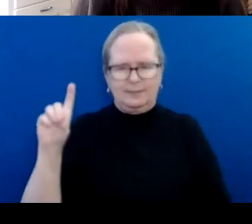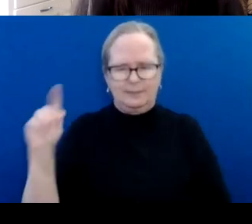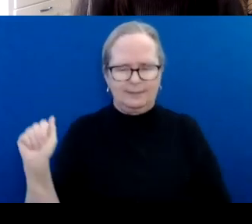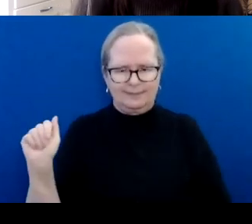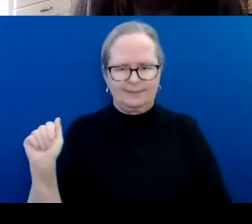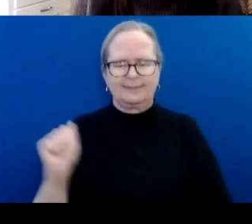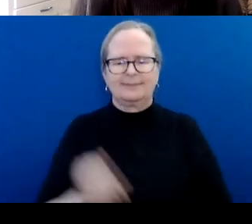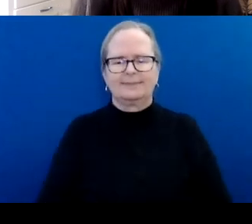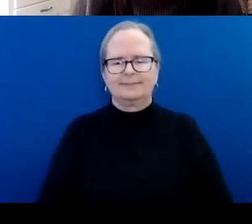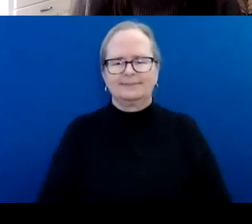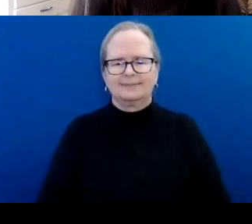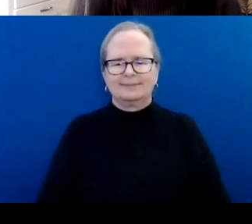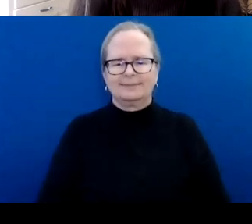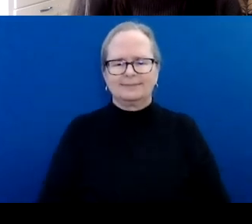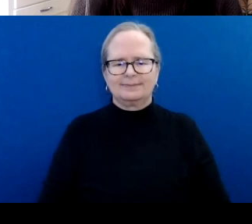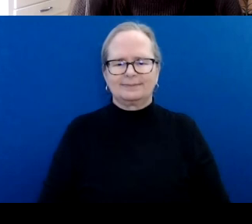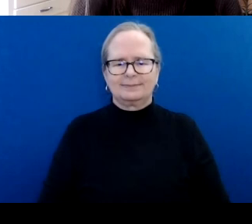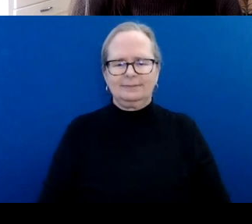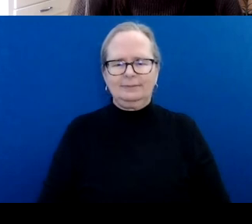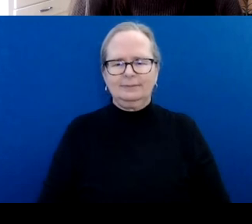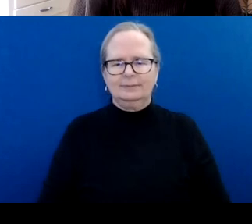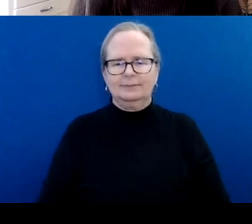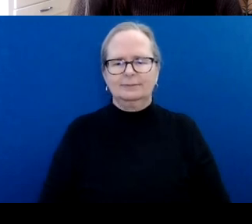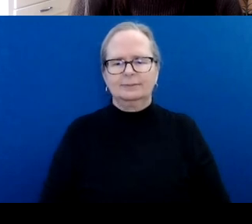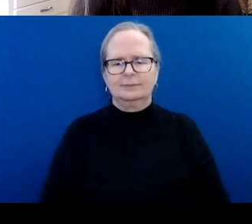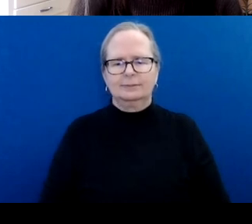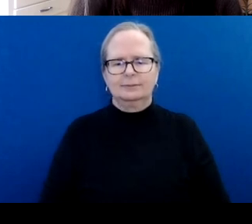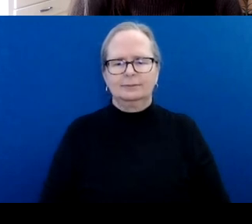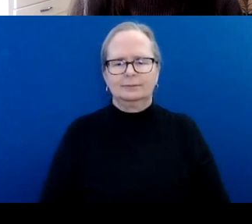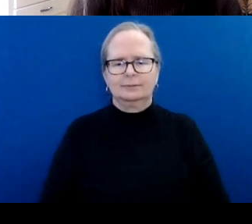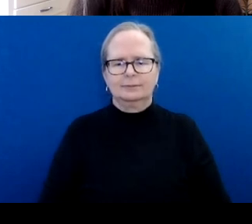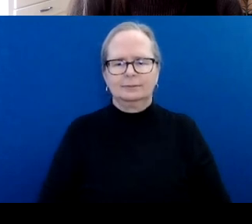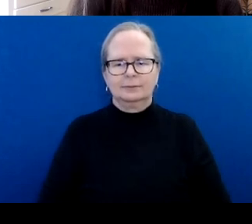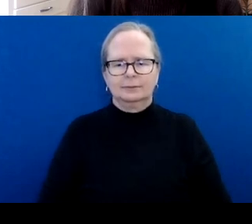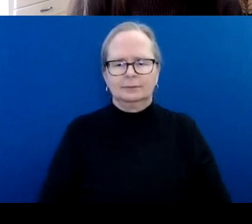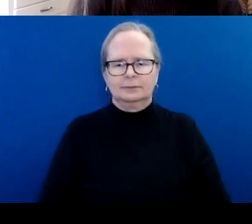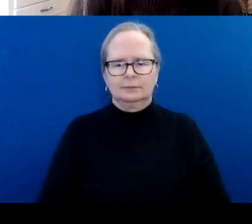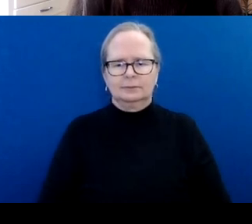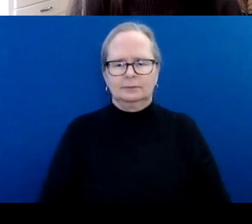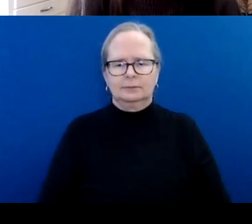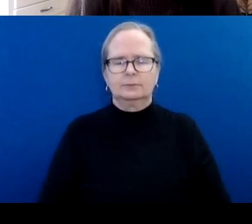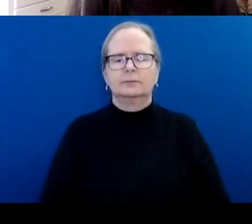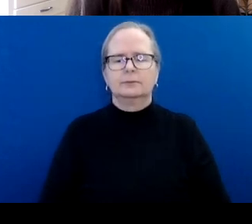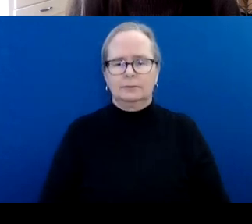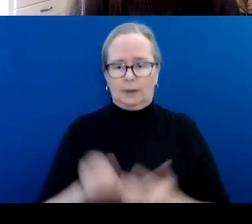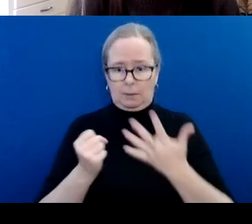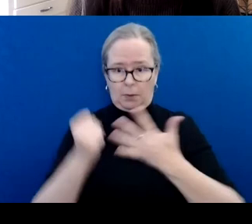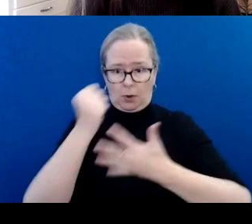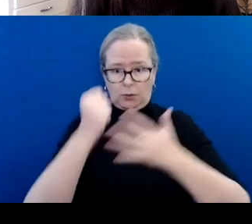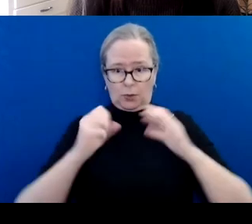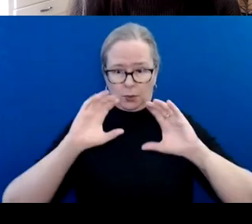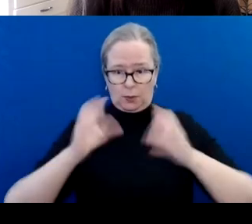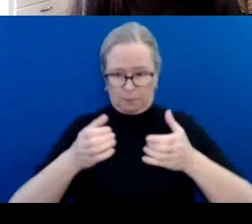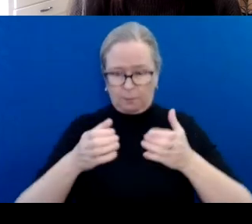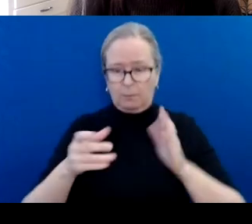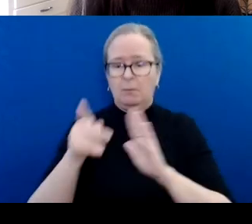Equity Priority Groups, Processes, Policies, and Measures will continue to change and be adapted as